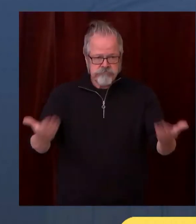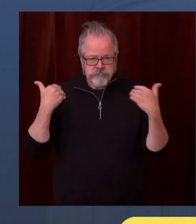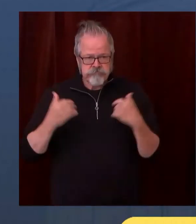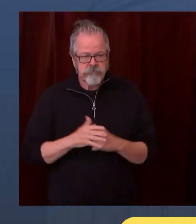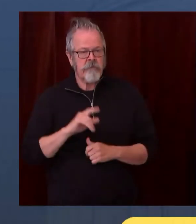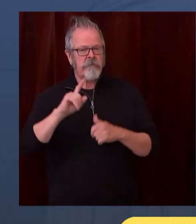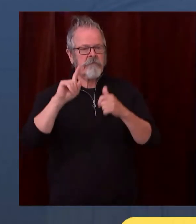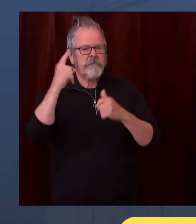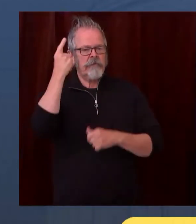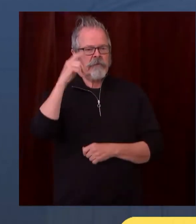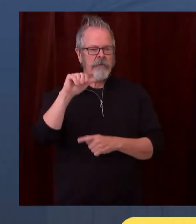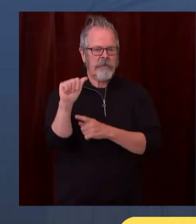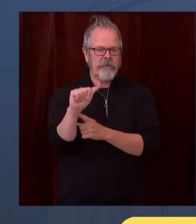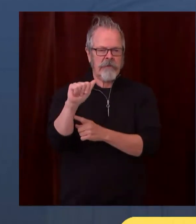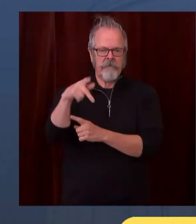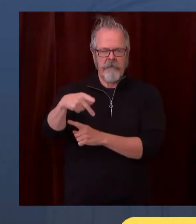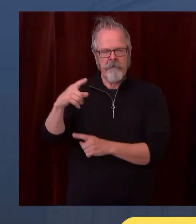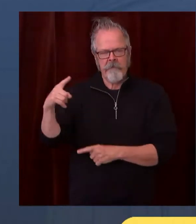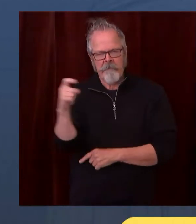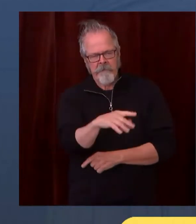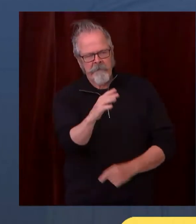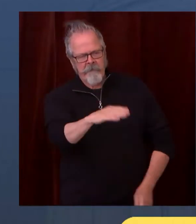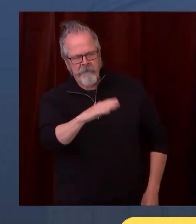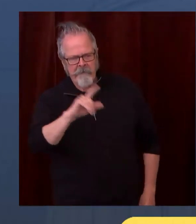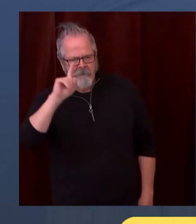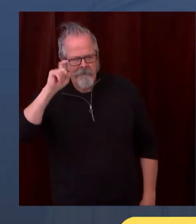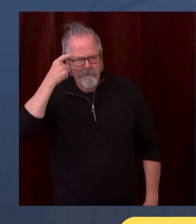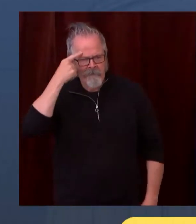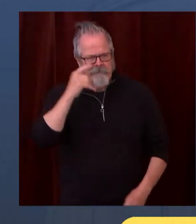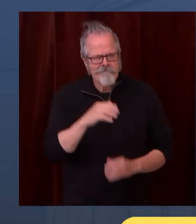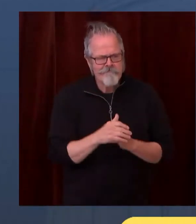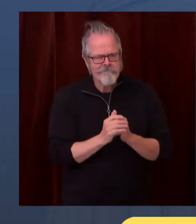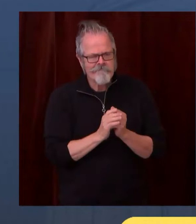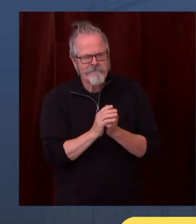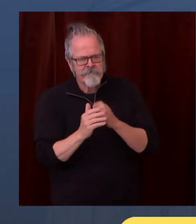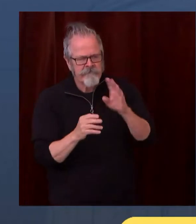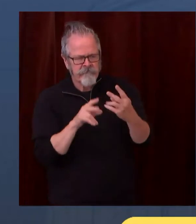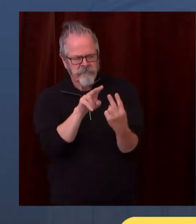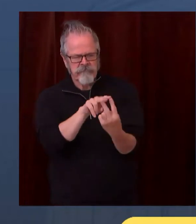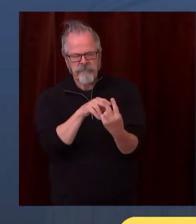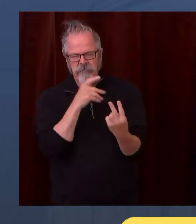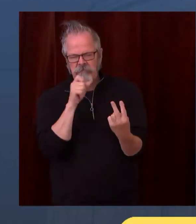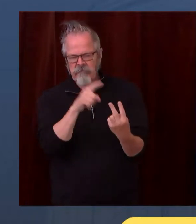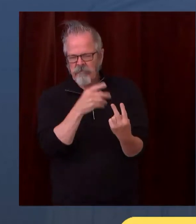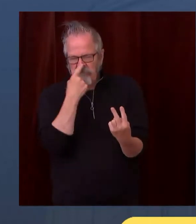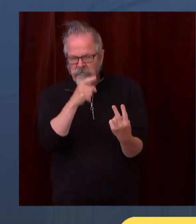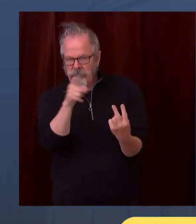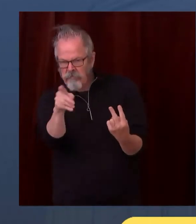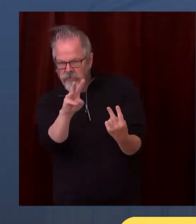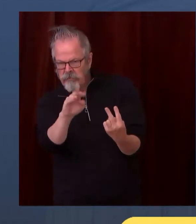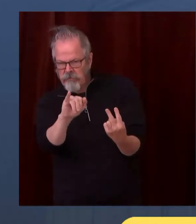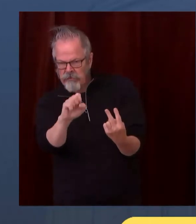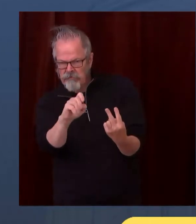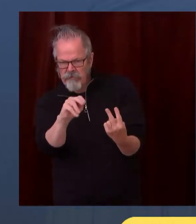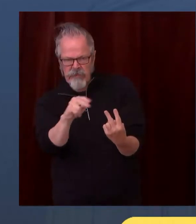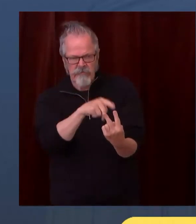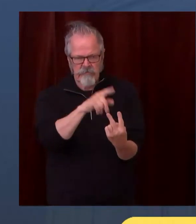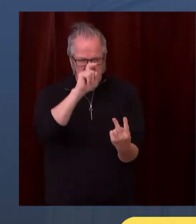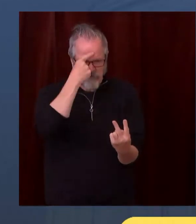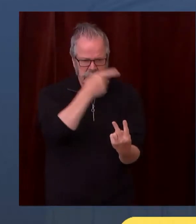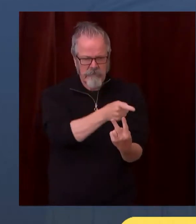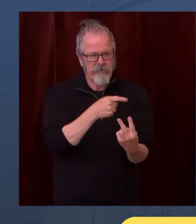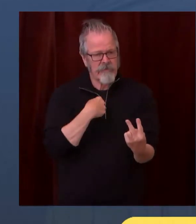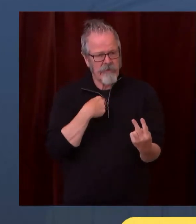Hi, Governor. I'm not sure if this would be for you or for John Wiesman, but on the dashboard, there's still no information about contact